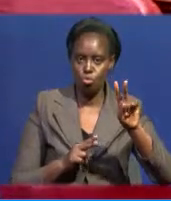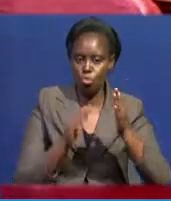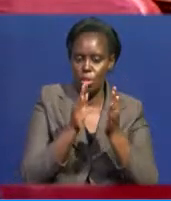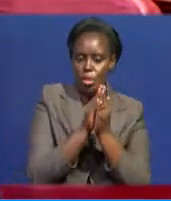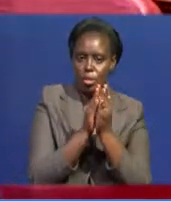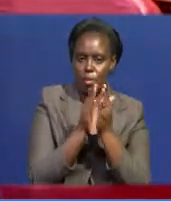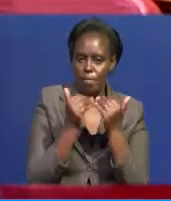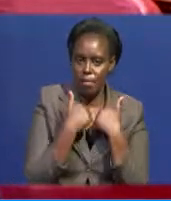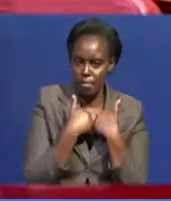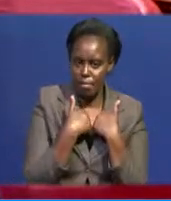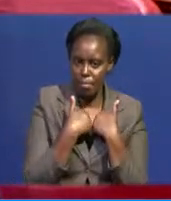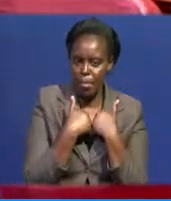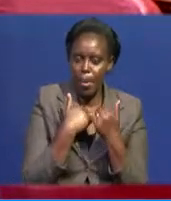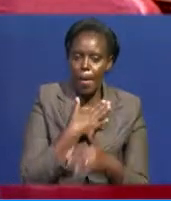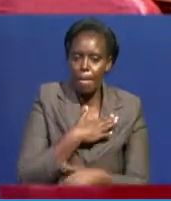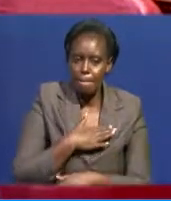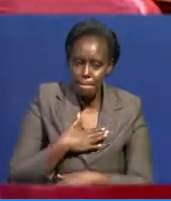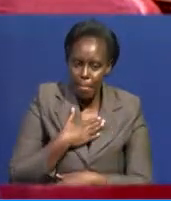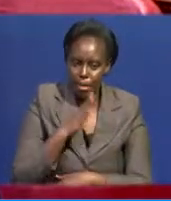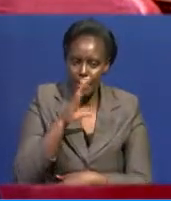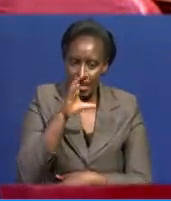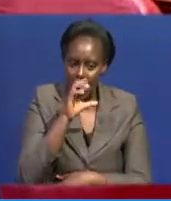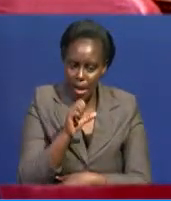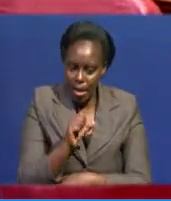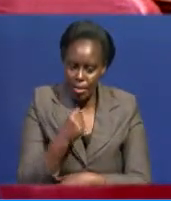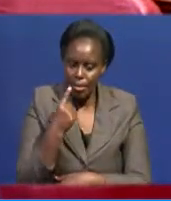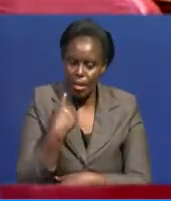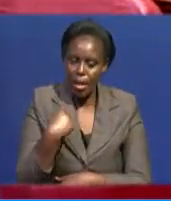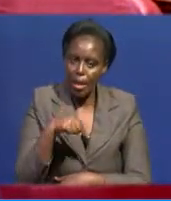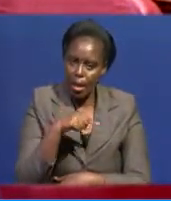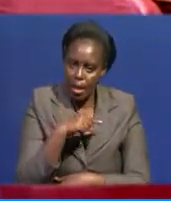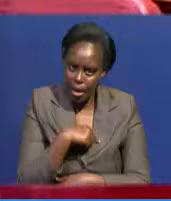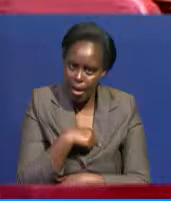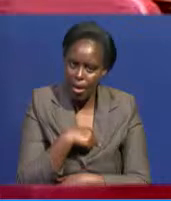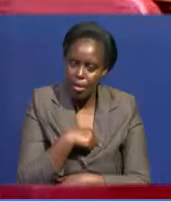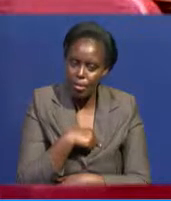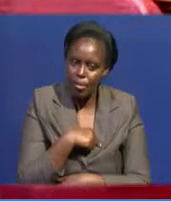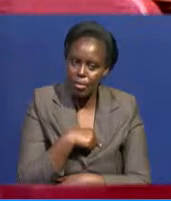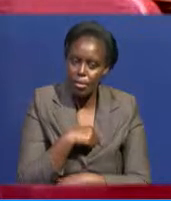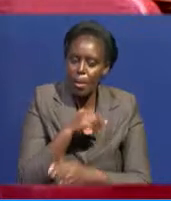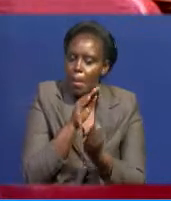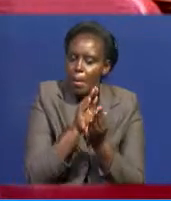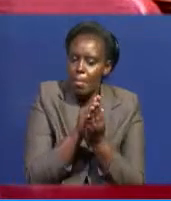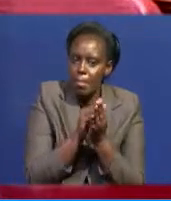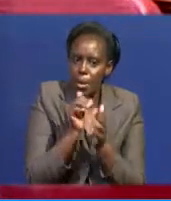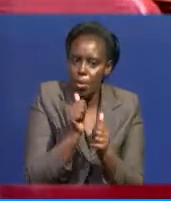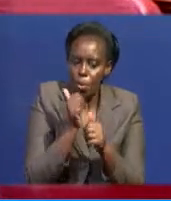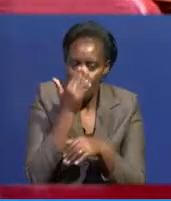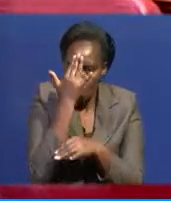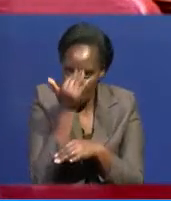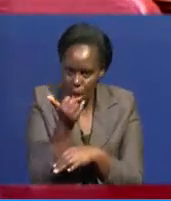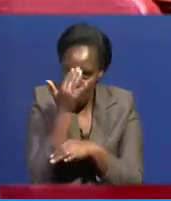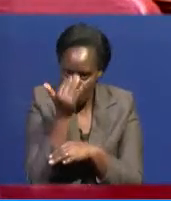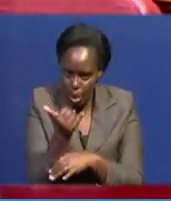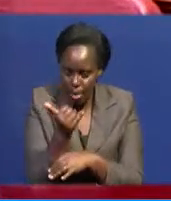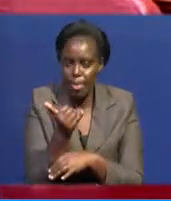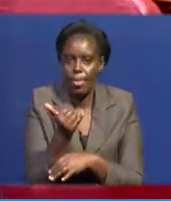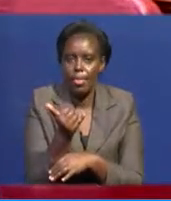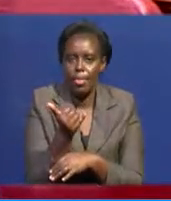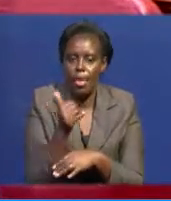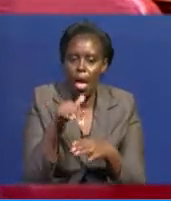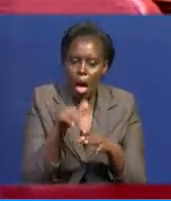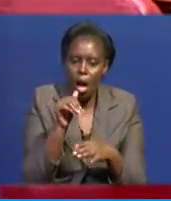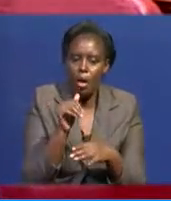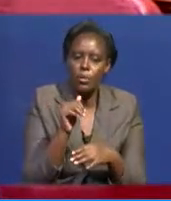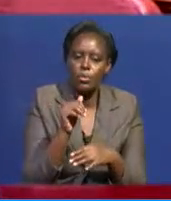reservations. Can the Cabinet Secretary tell us what reservation is and why out